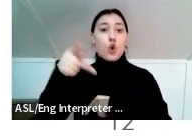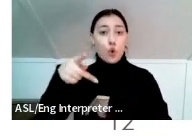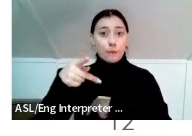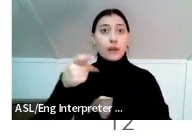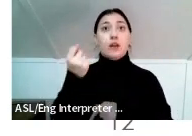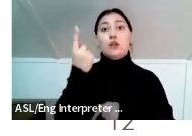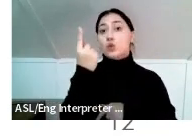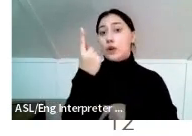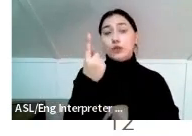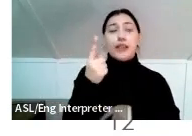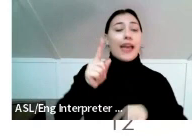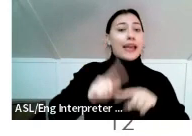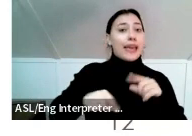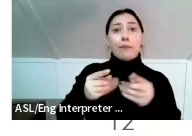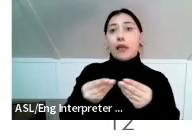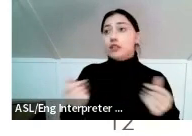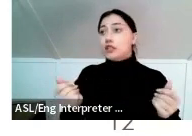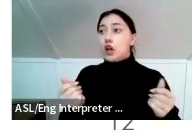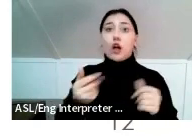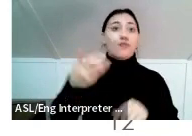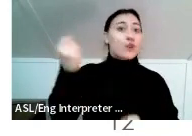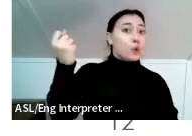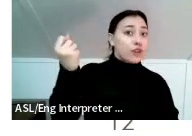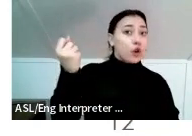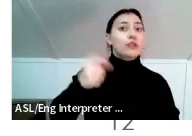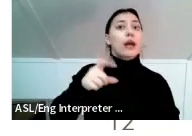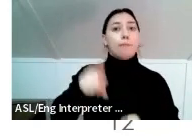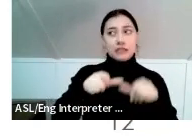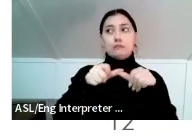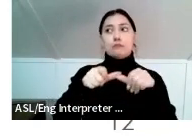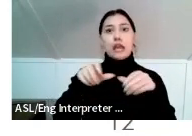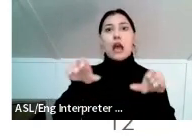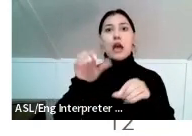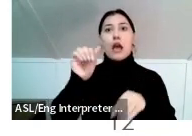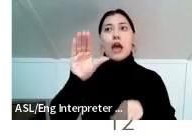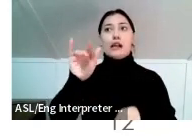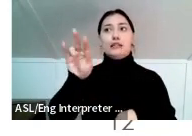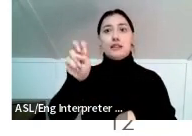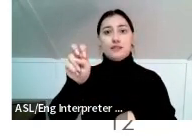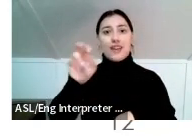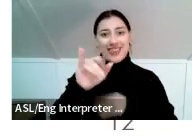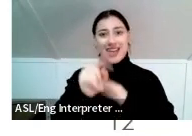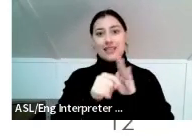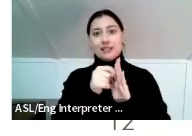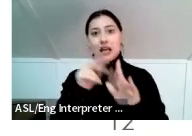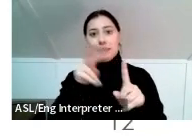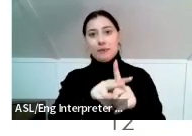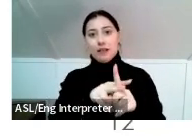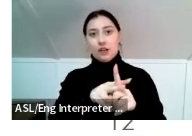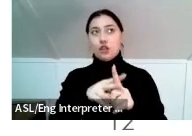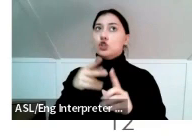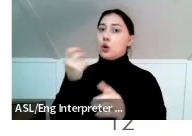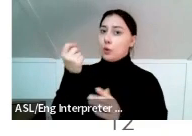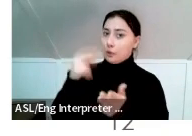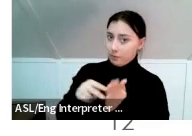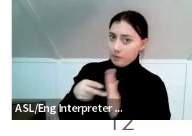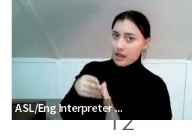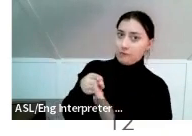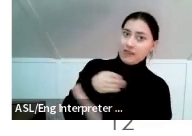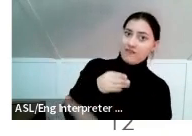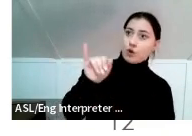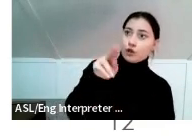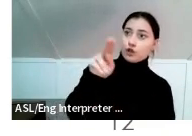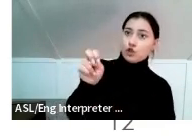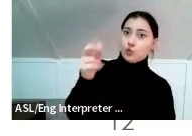not revoked, at the time of the application, so by June 13th. If you're